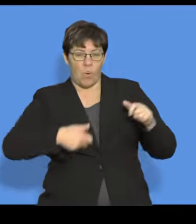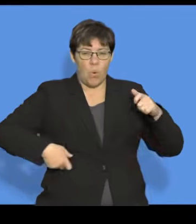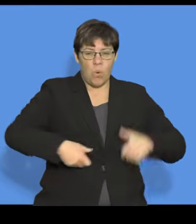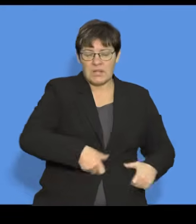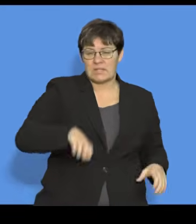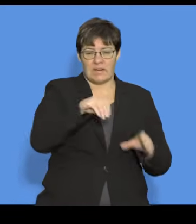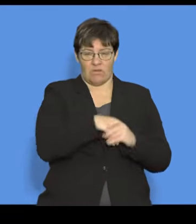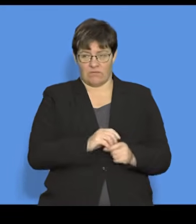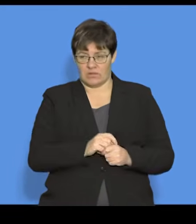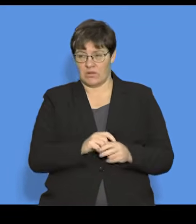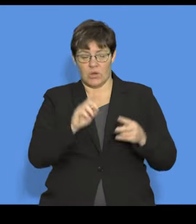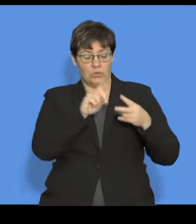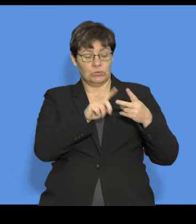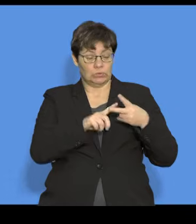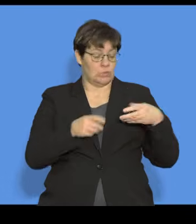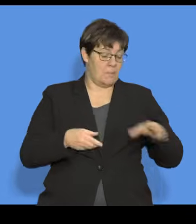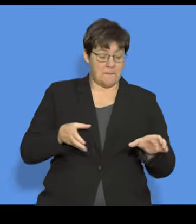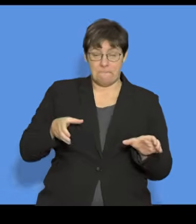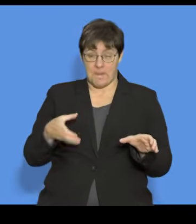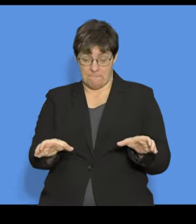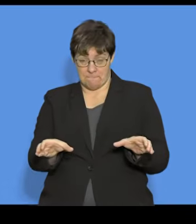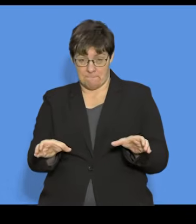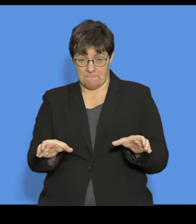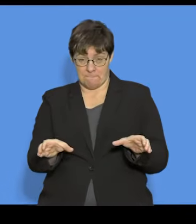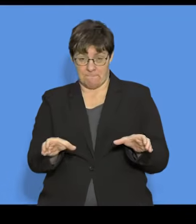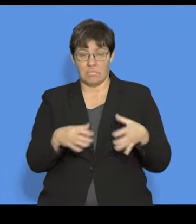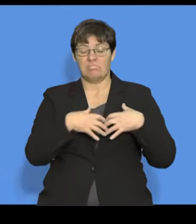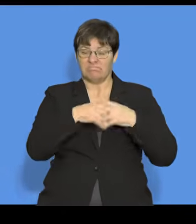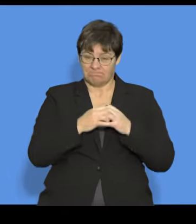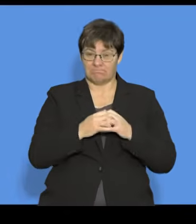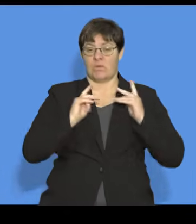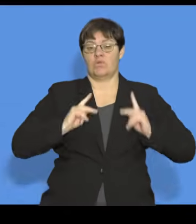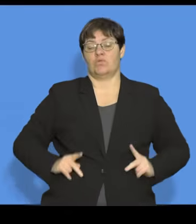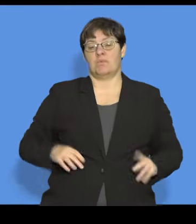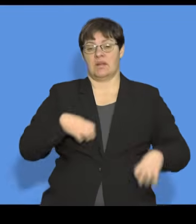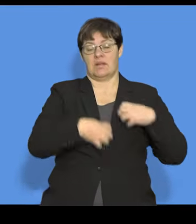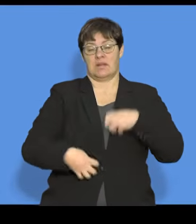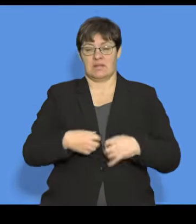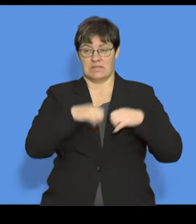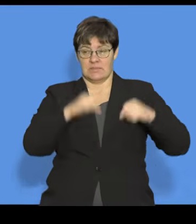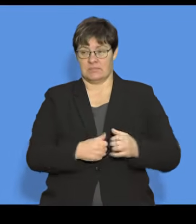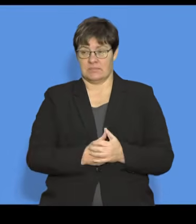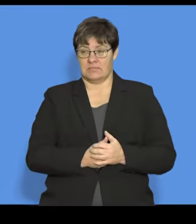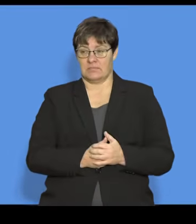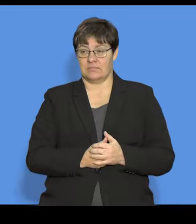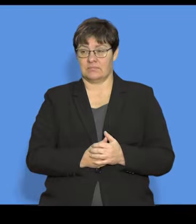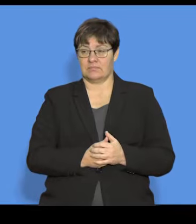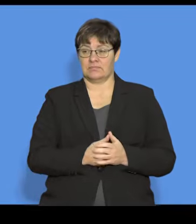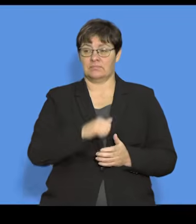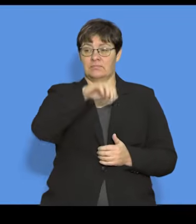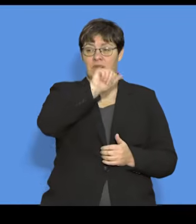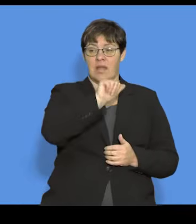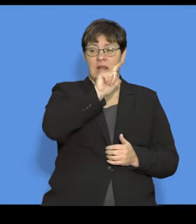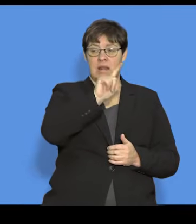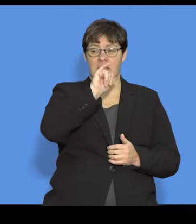are. There are two major groups of organs which make up the human digestive system. We refer to them as the